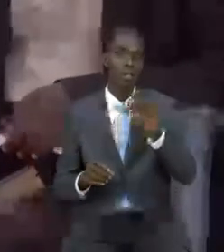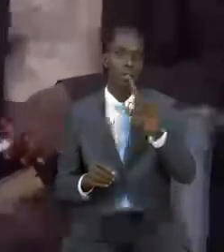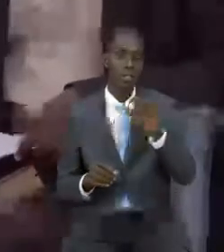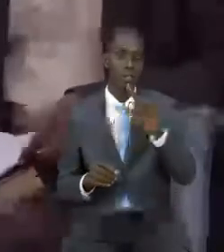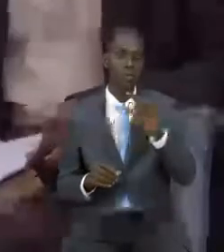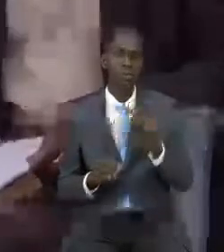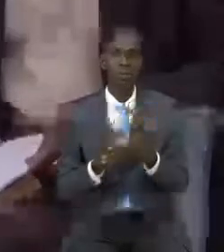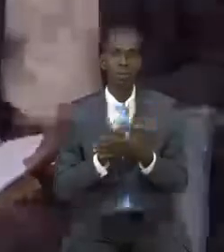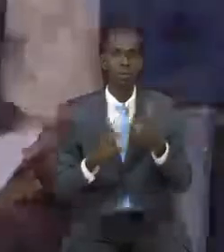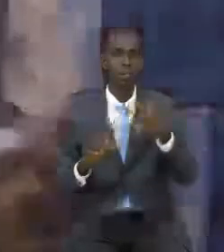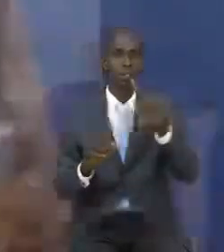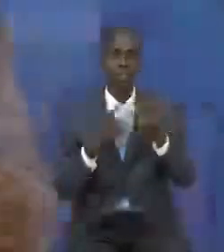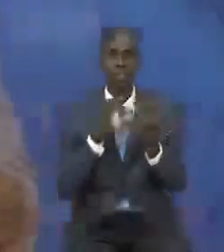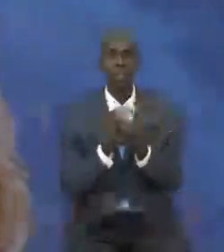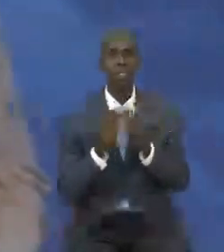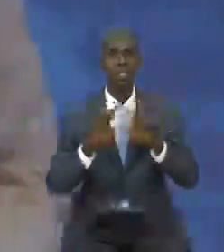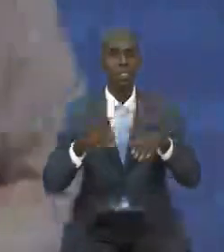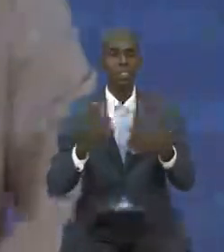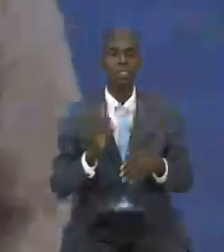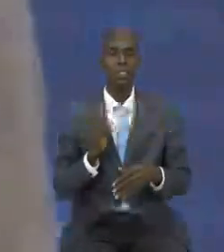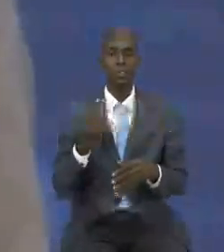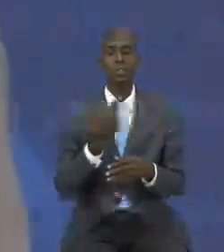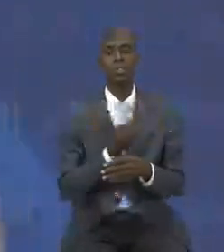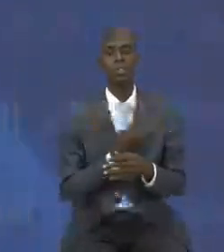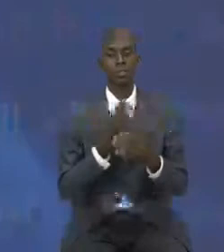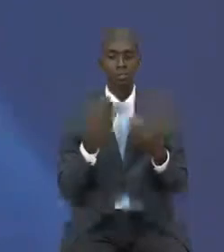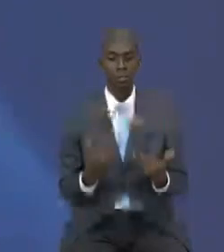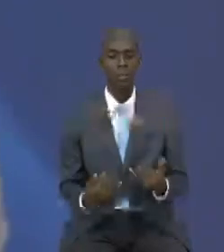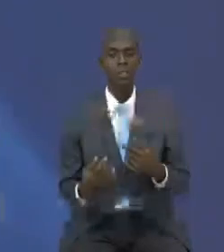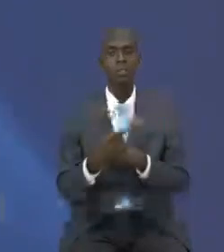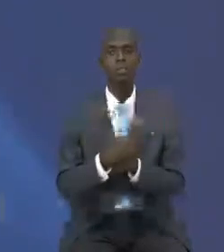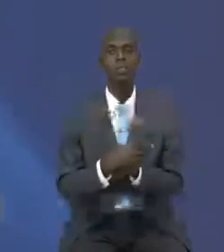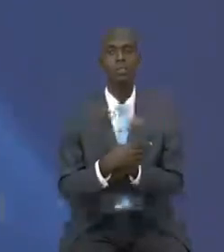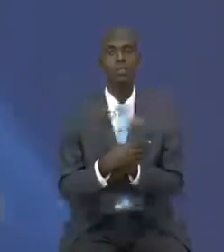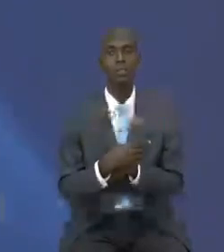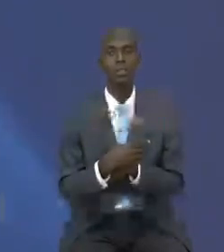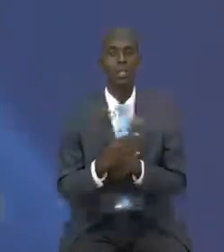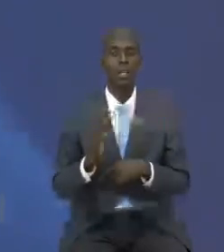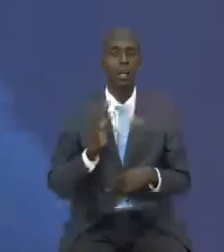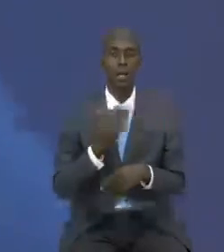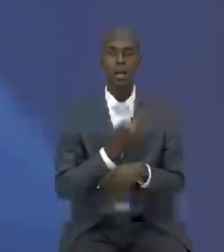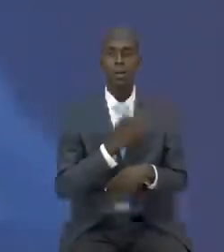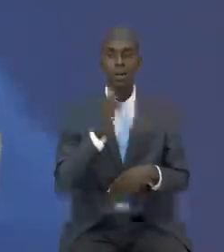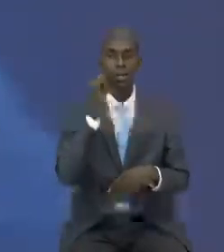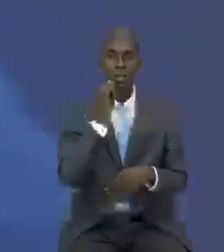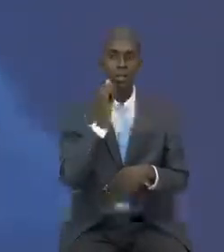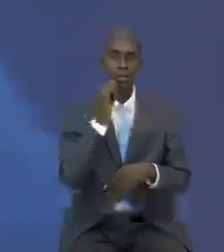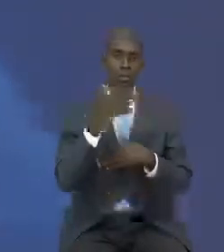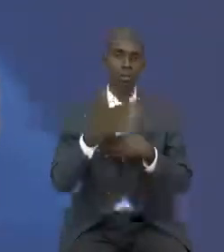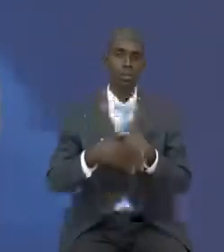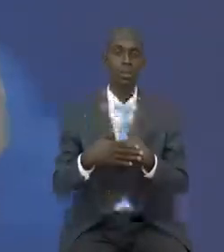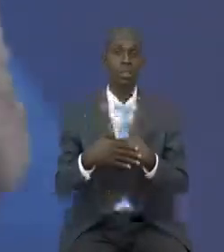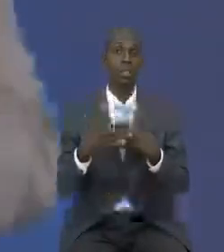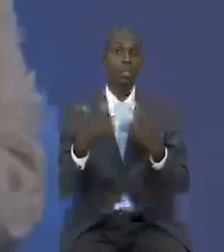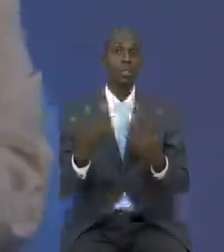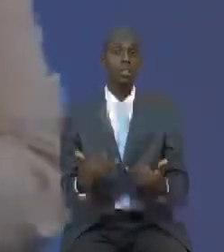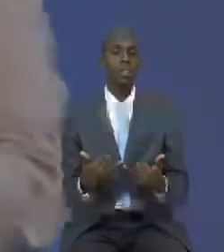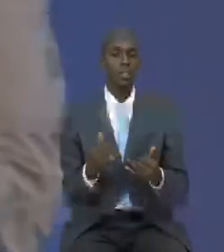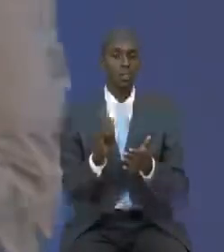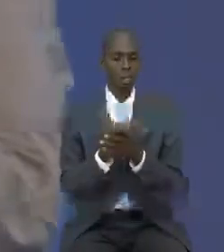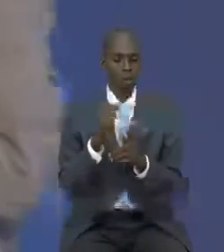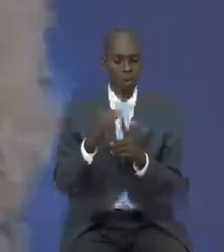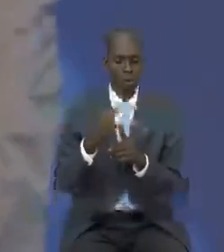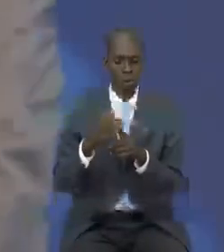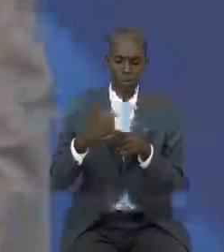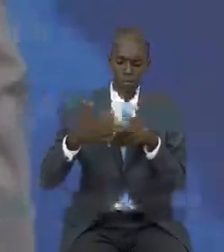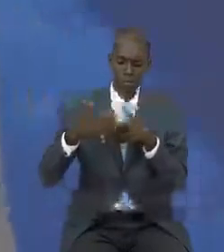says, give us this day our daily bread. Now that word bread,